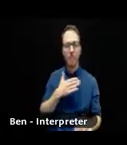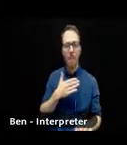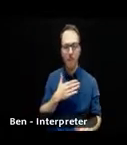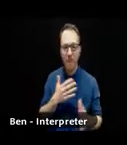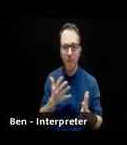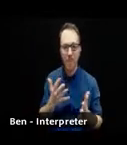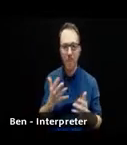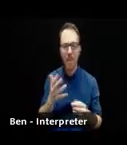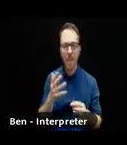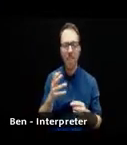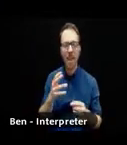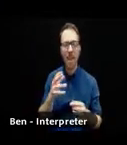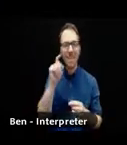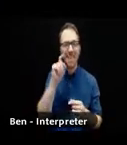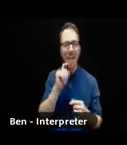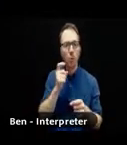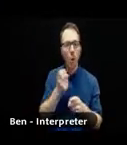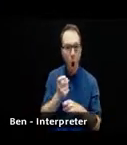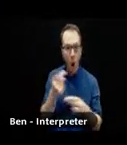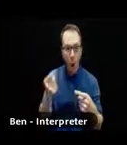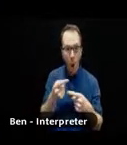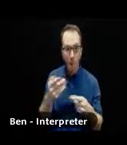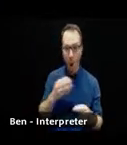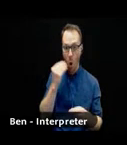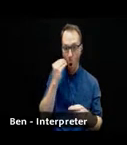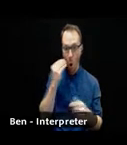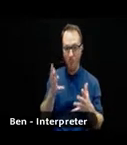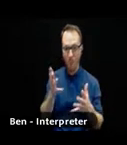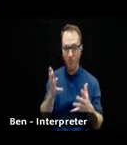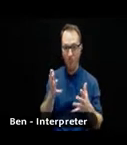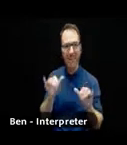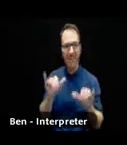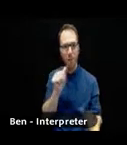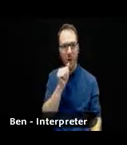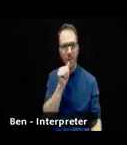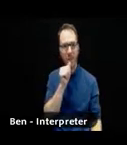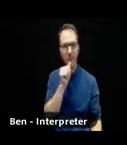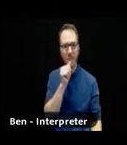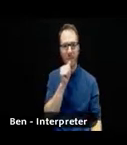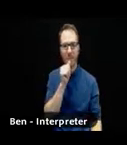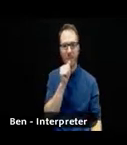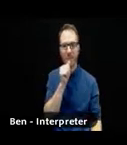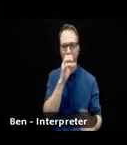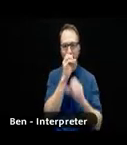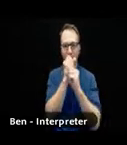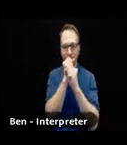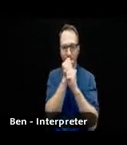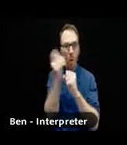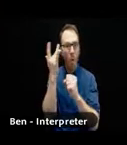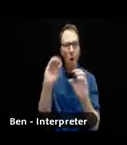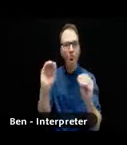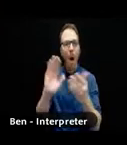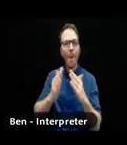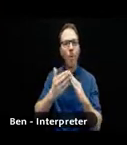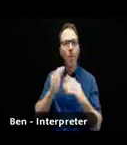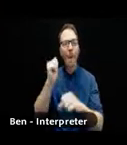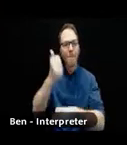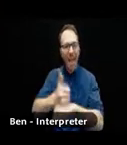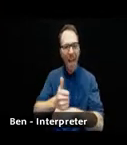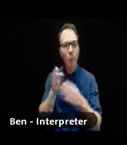the sexual harm I was suffering in my home remained private. Because there wasn't a community-based way for